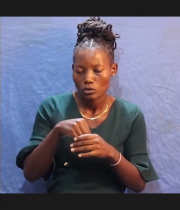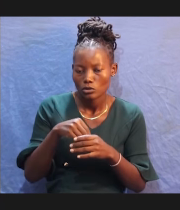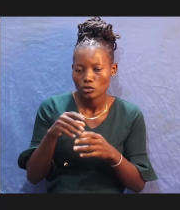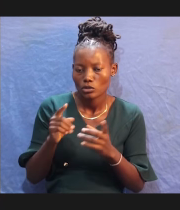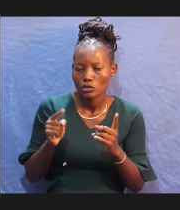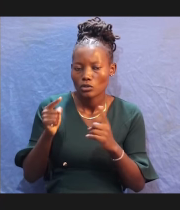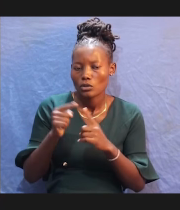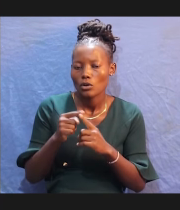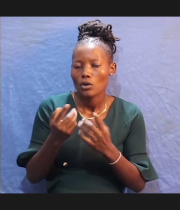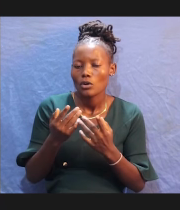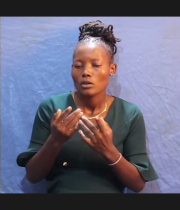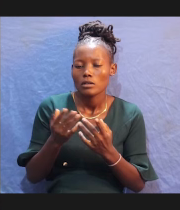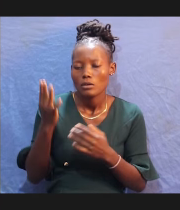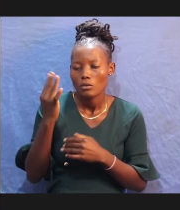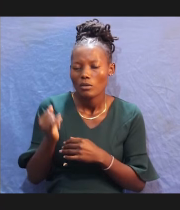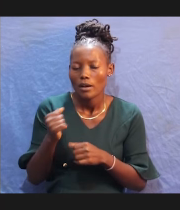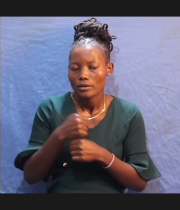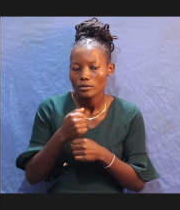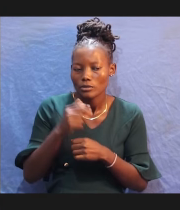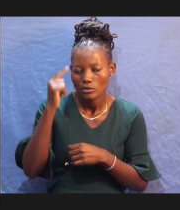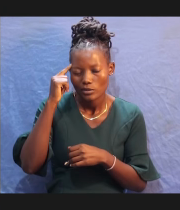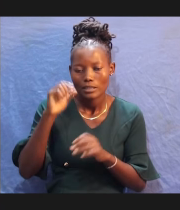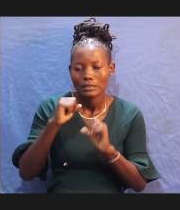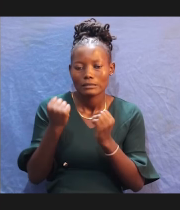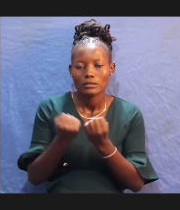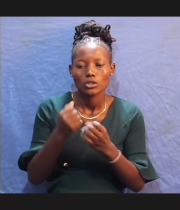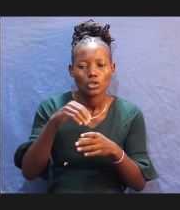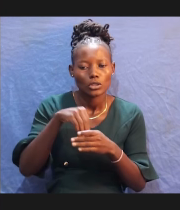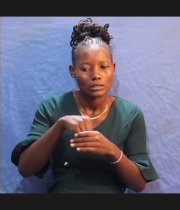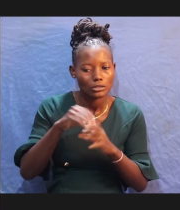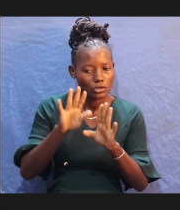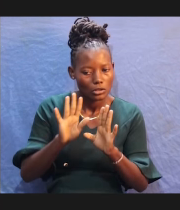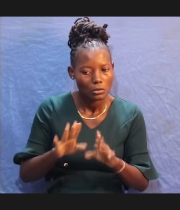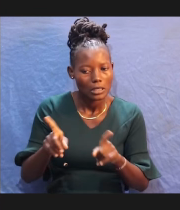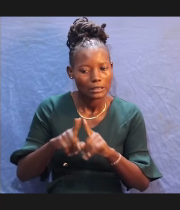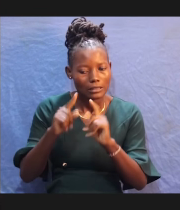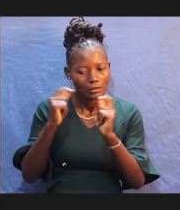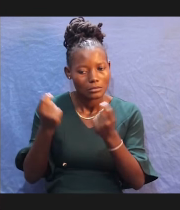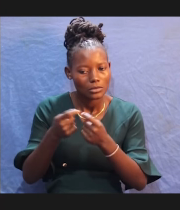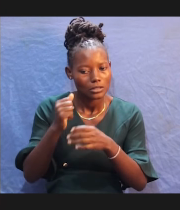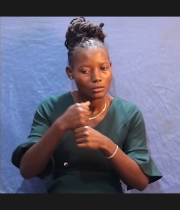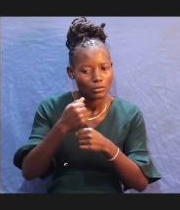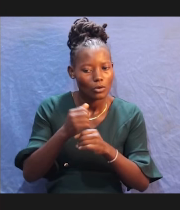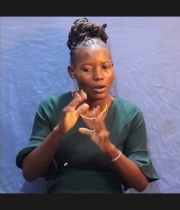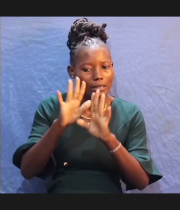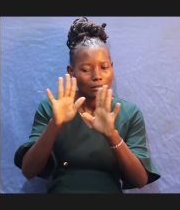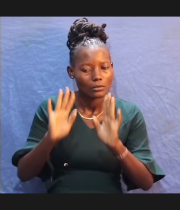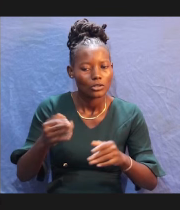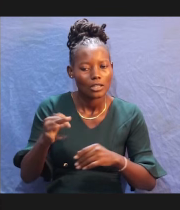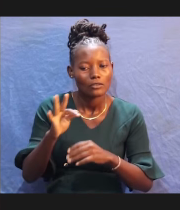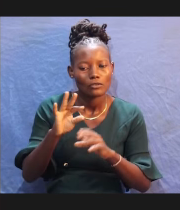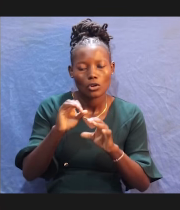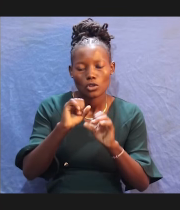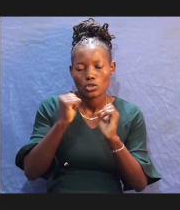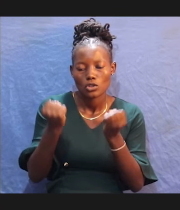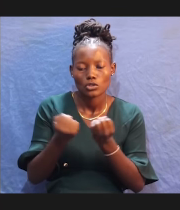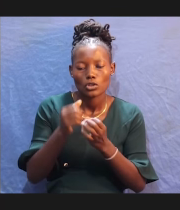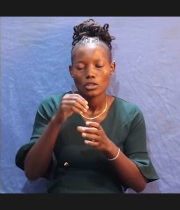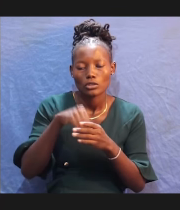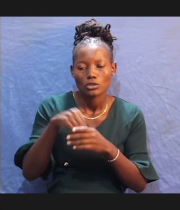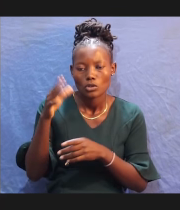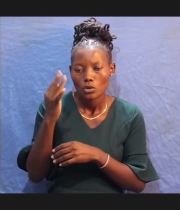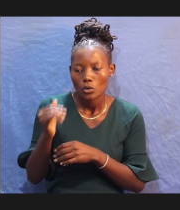link that to that. For example, why do you think social inclusion? Why do you think teamwork is important for social inclusion? Or why do you think